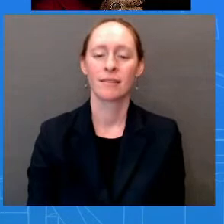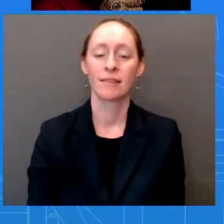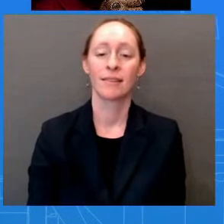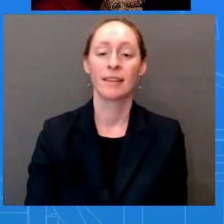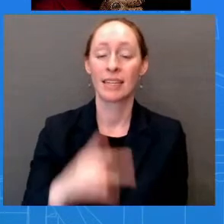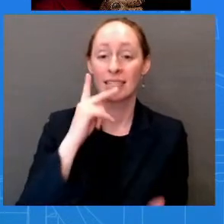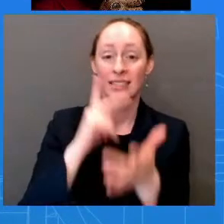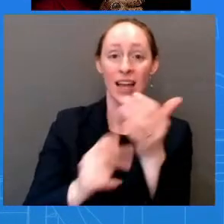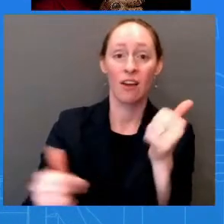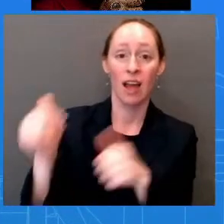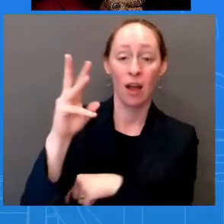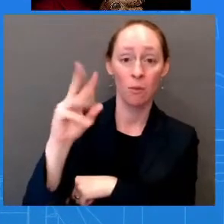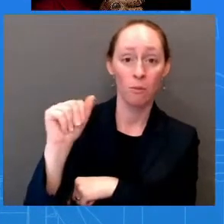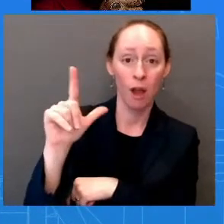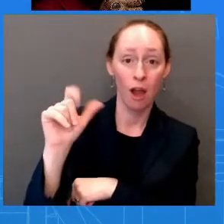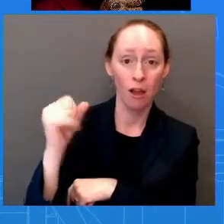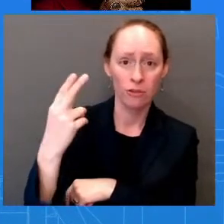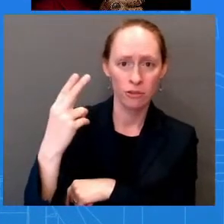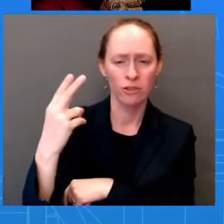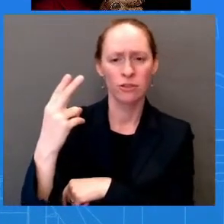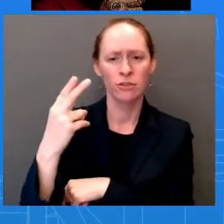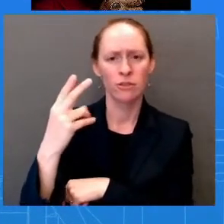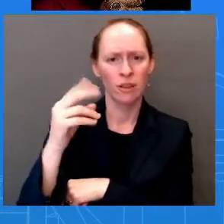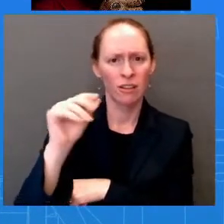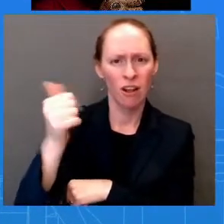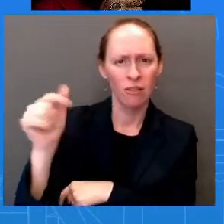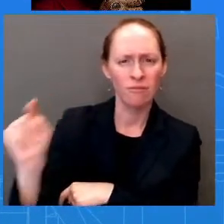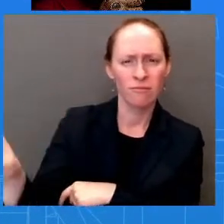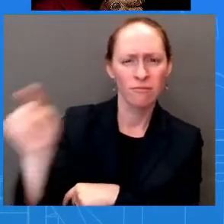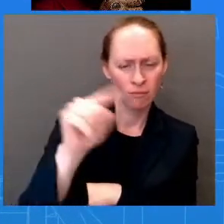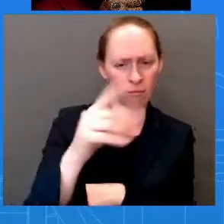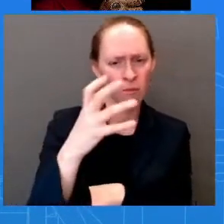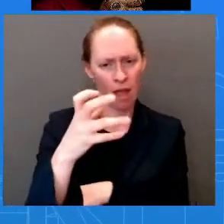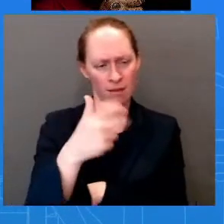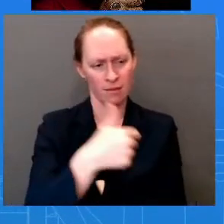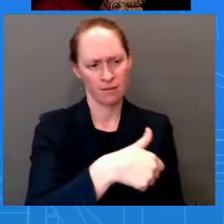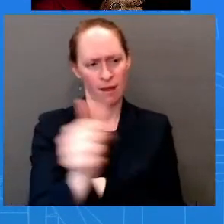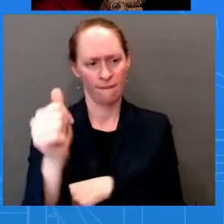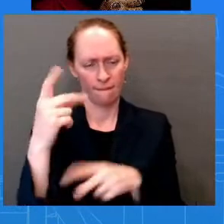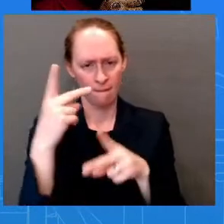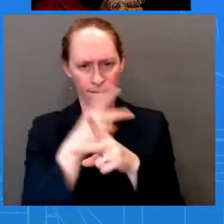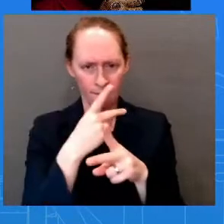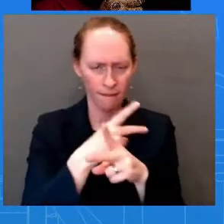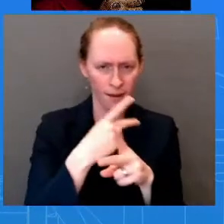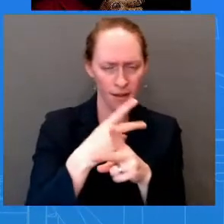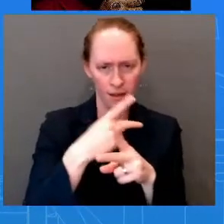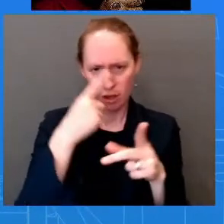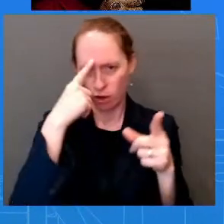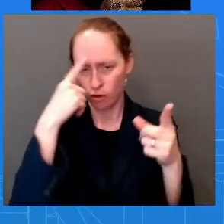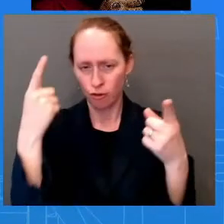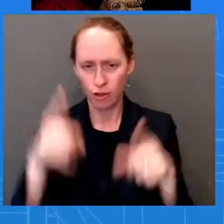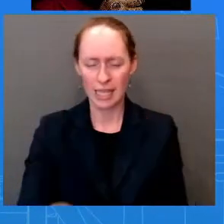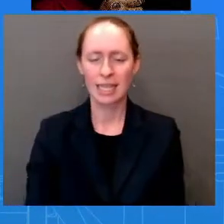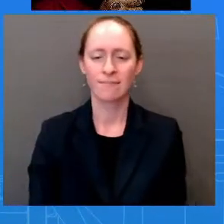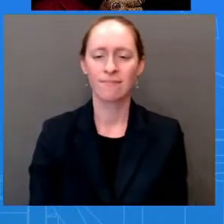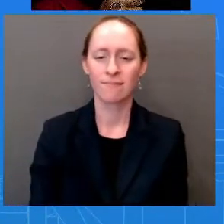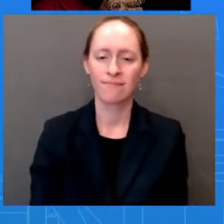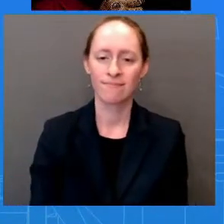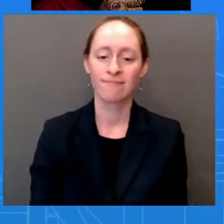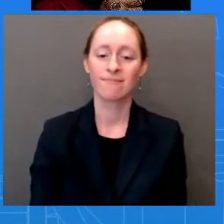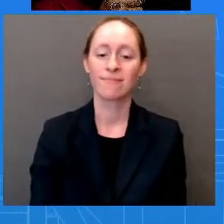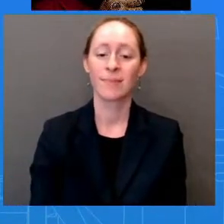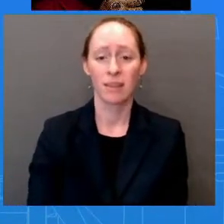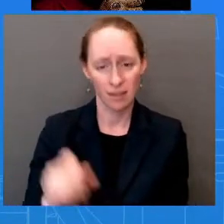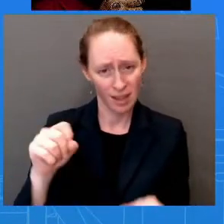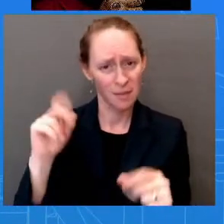threat to a shutdown, and that's been our focus. Clearly, there's other folks in the administration, but Secretary Walsh played such a